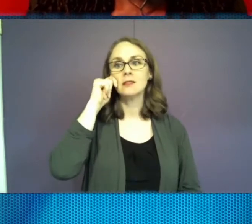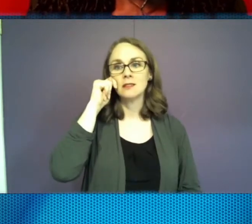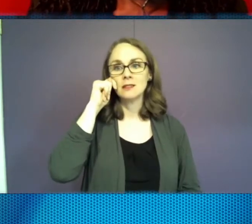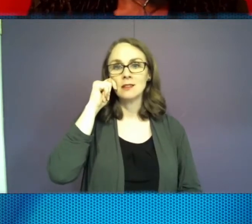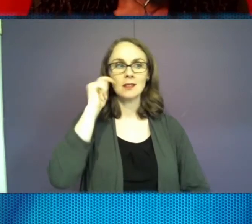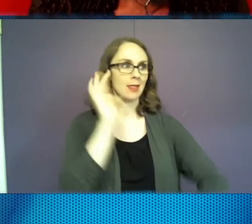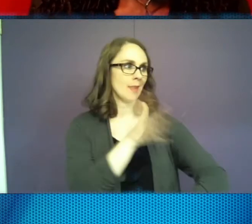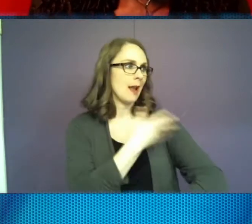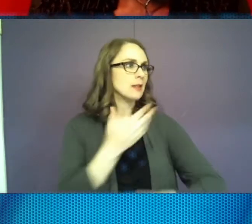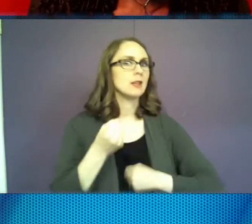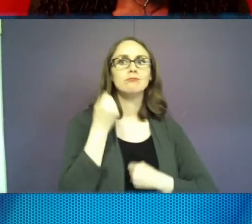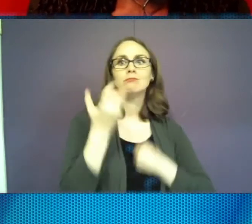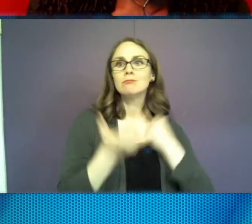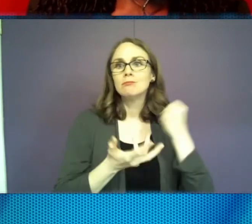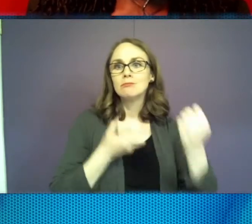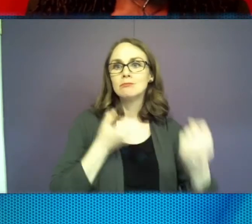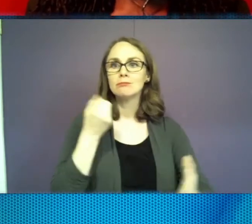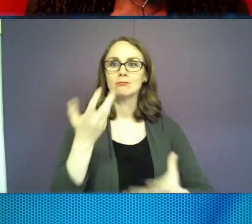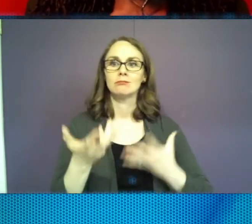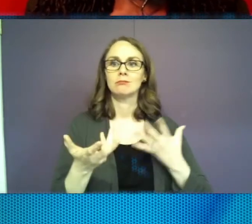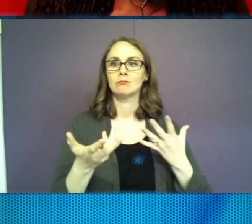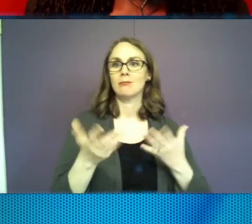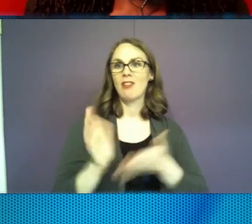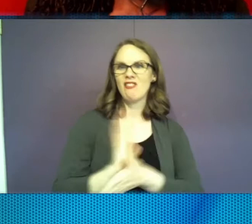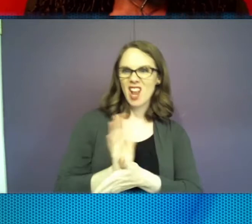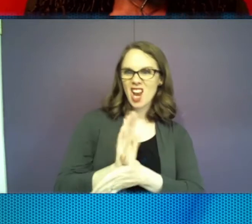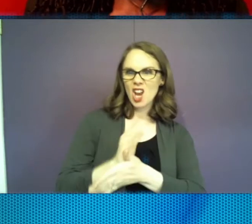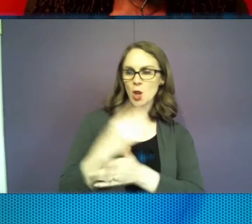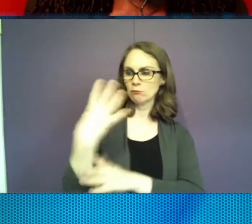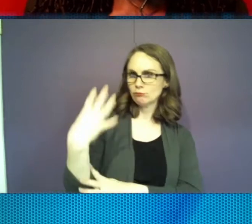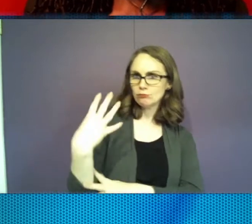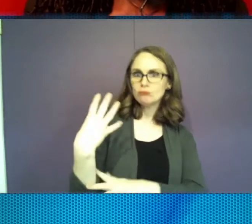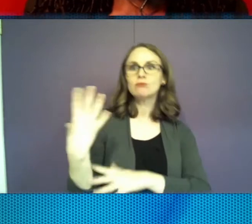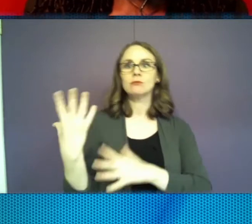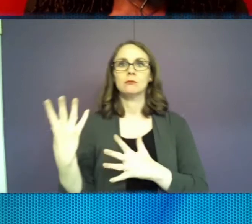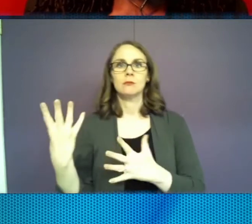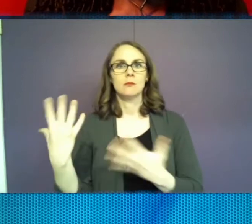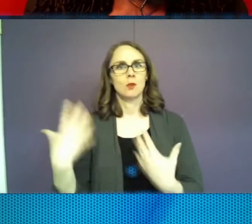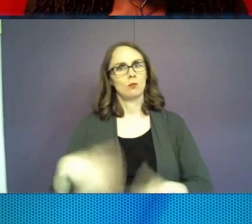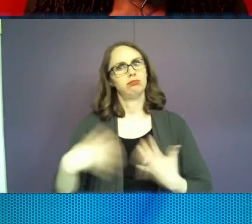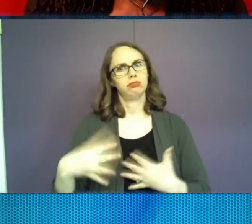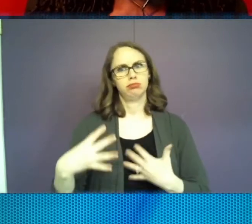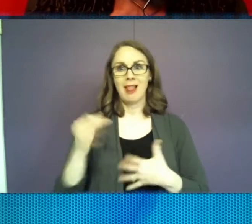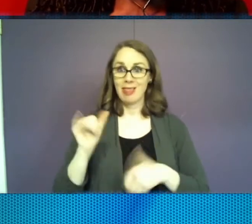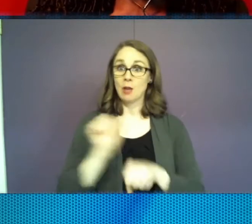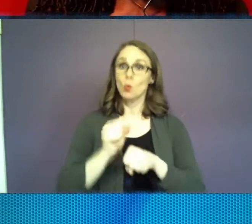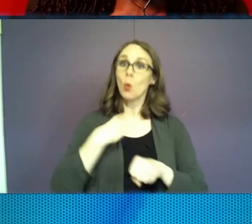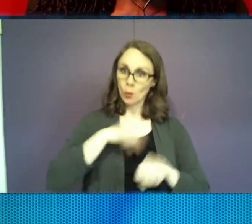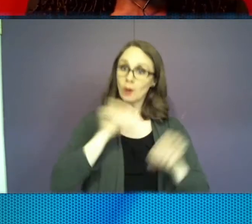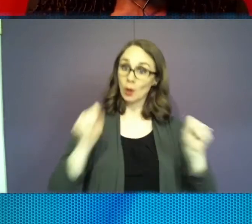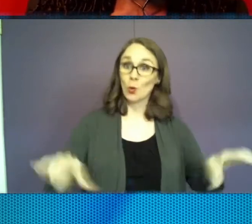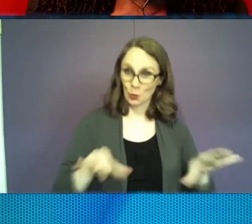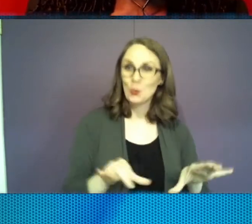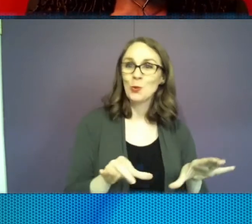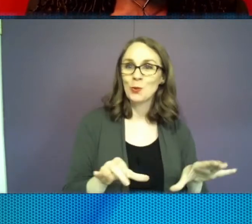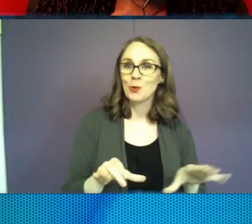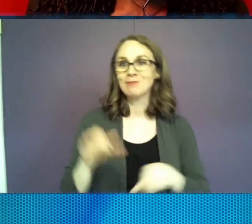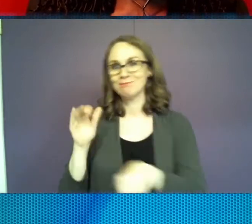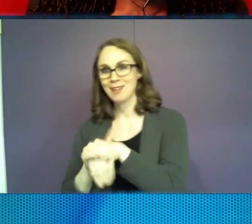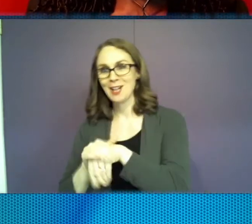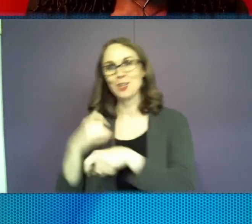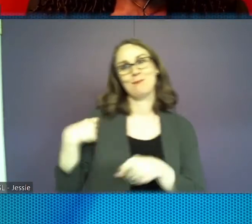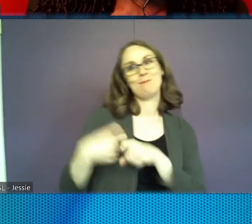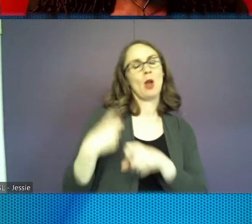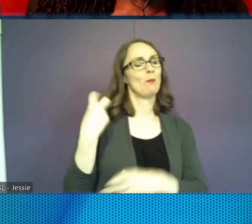sing them their record video. This is the word that we can do in English and Spanish